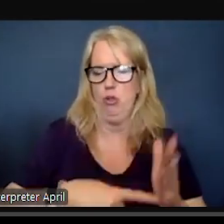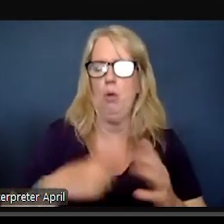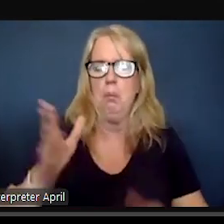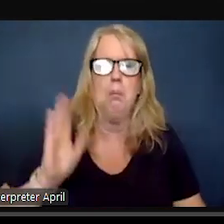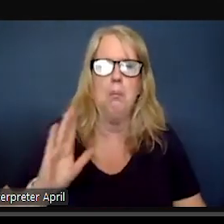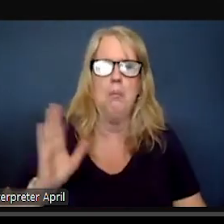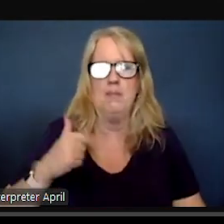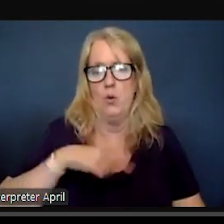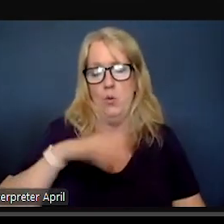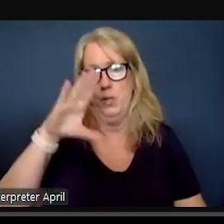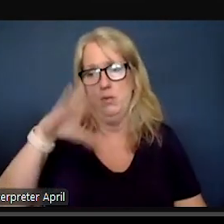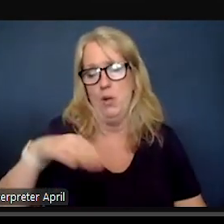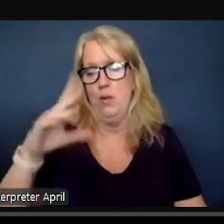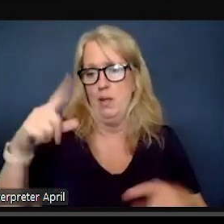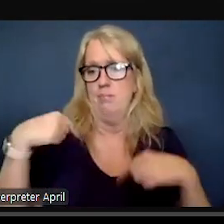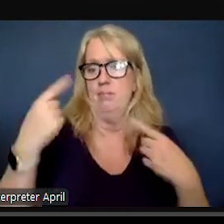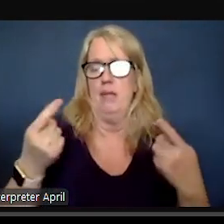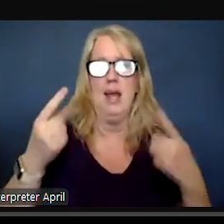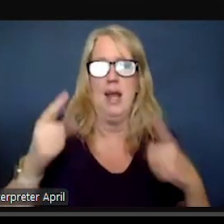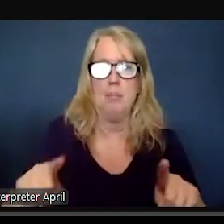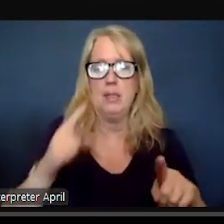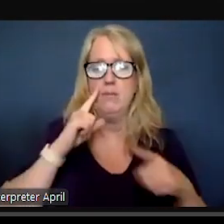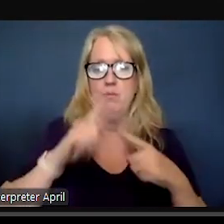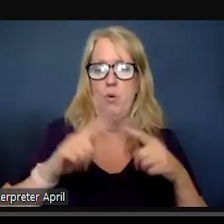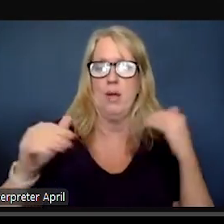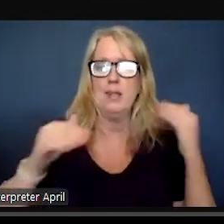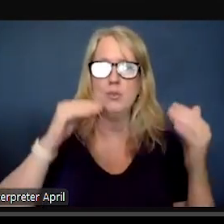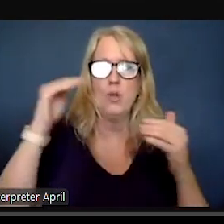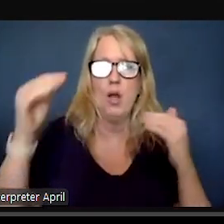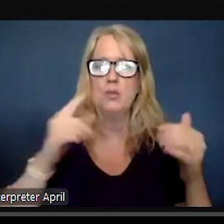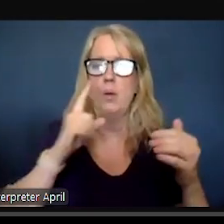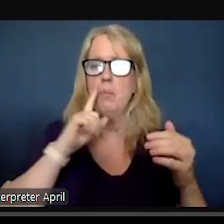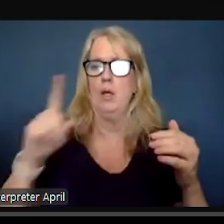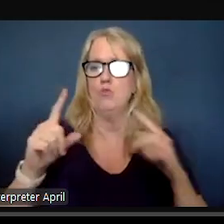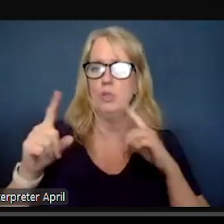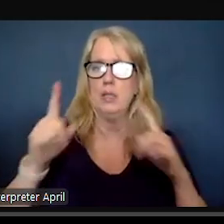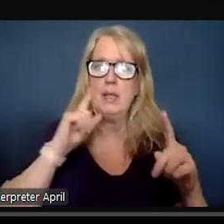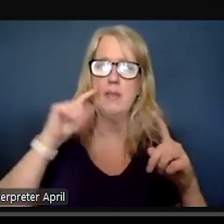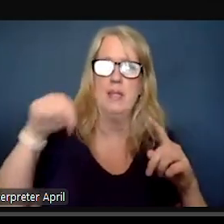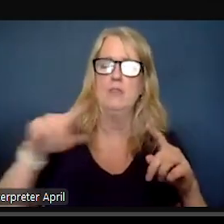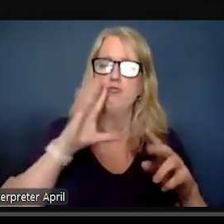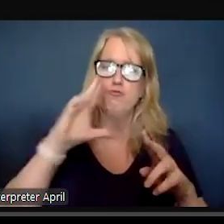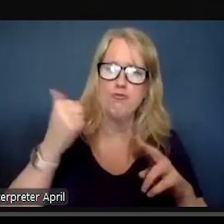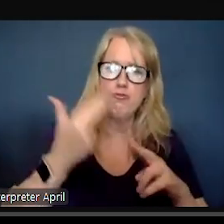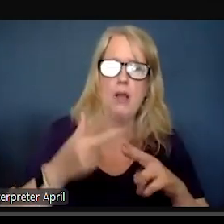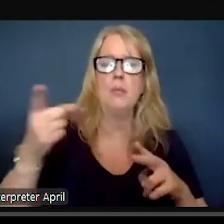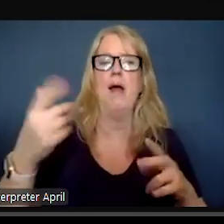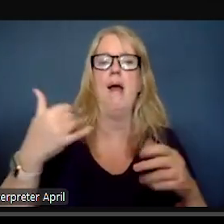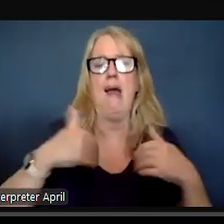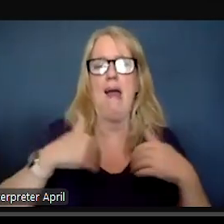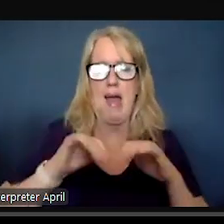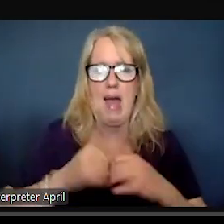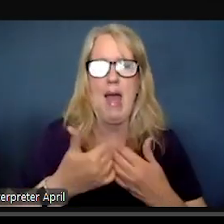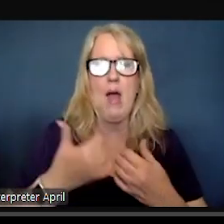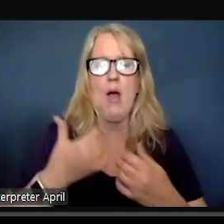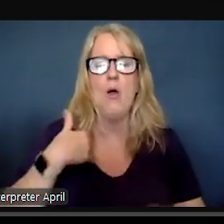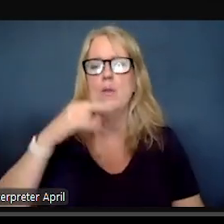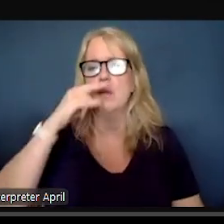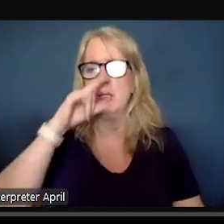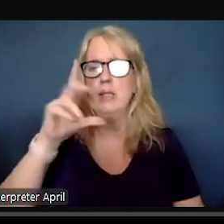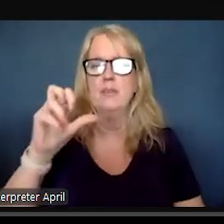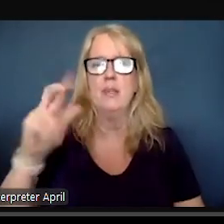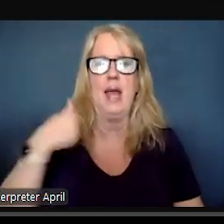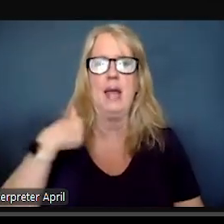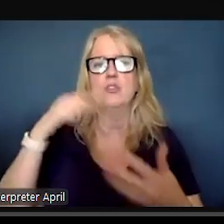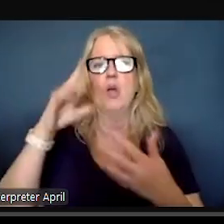know that this has been happening for adults, but this story really talks about how kids lack